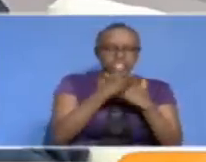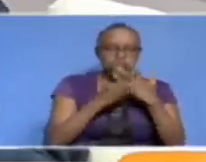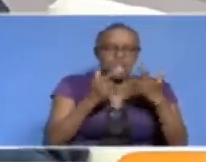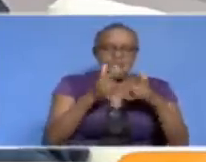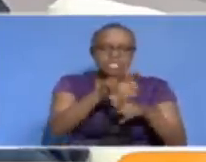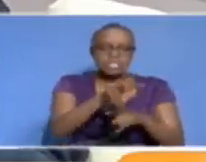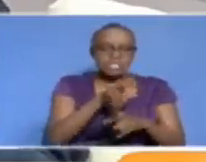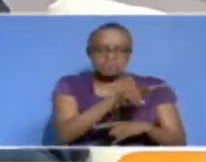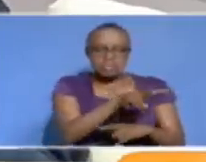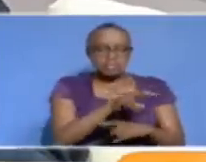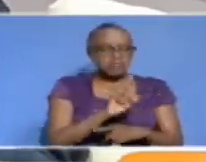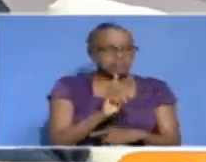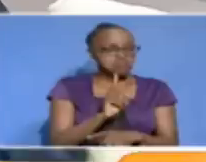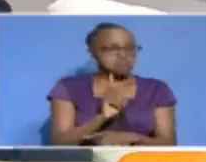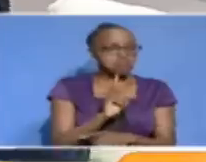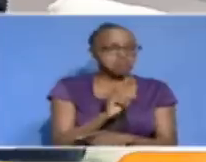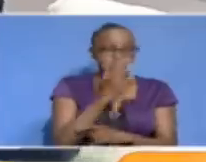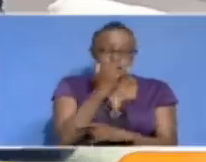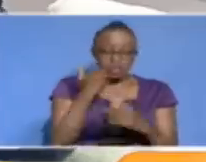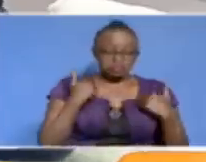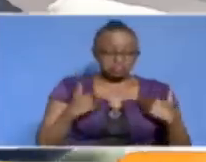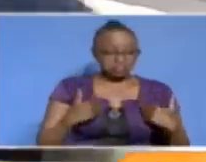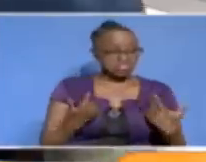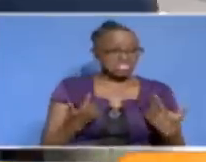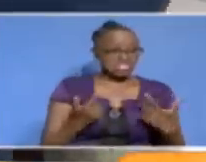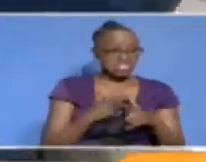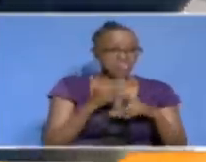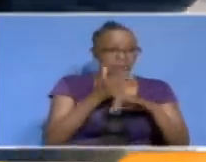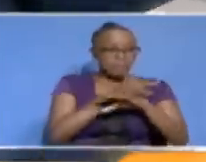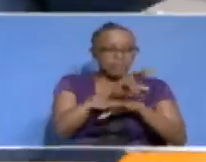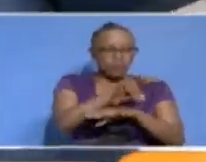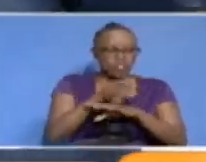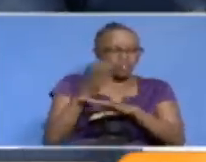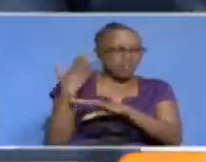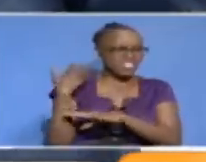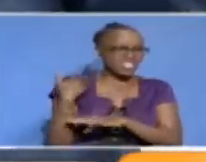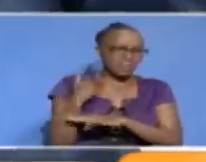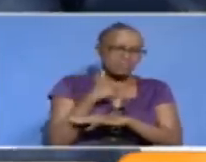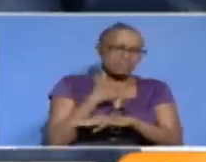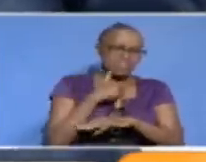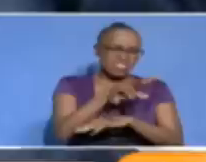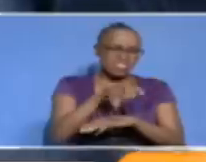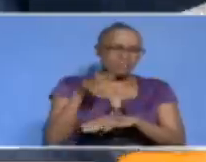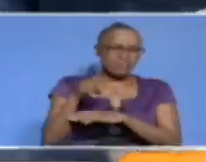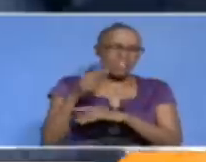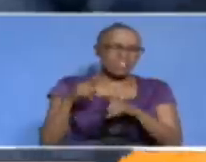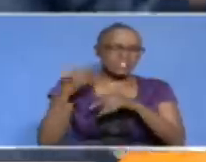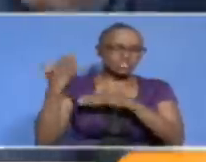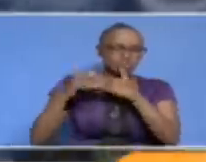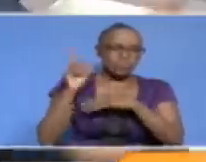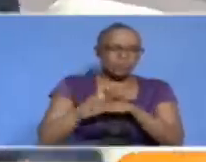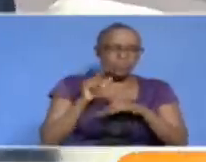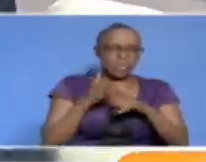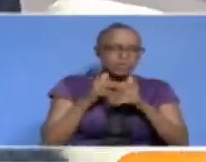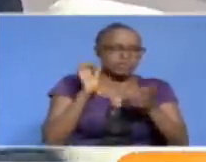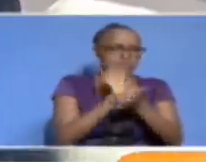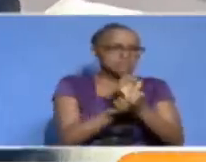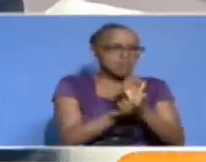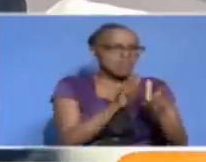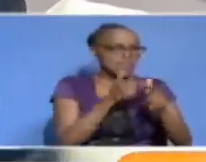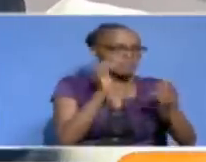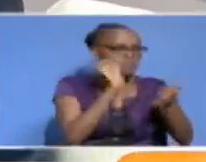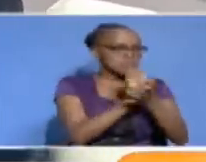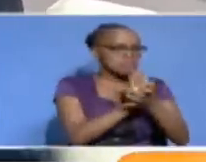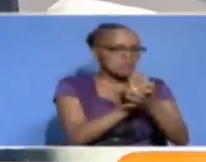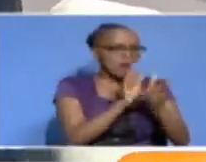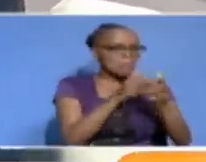steal. Yeah? Because me, I used to steal so many years ago. Nikawacha hiyo, nikaenda jela, nikafungwa. So